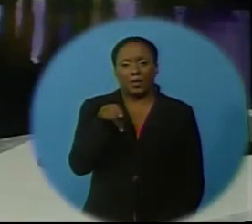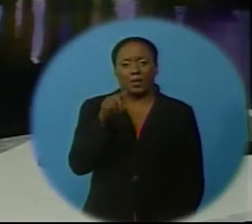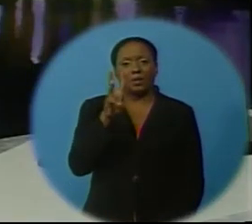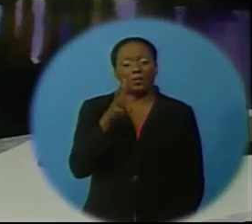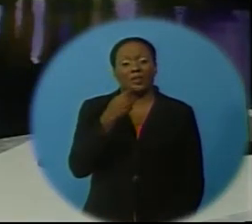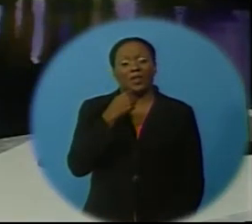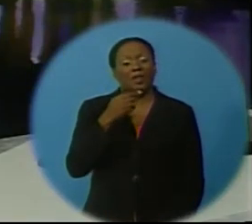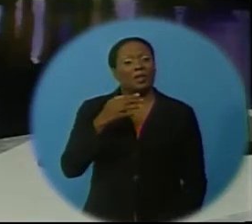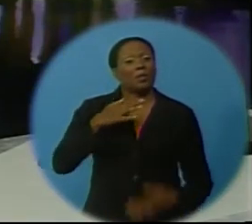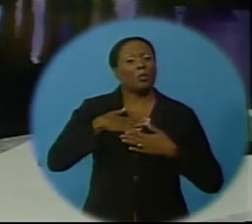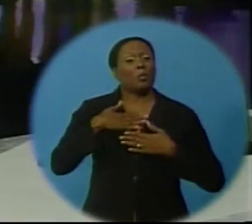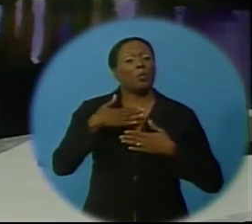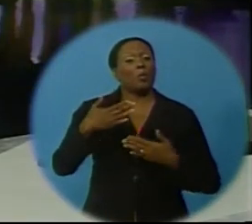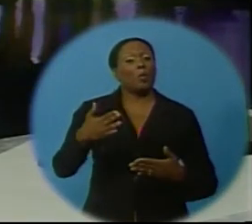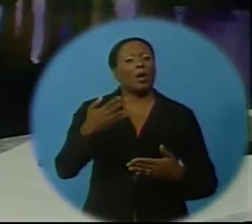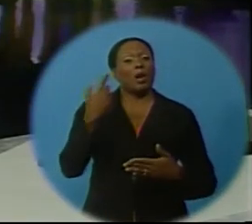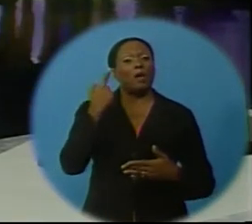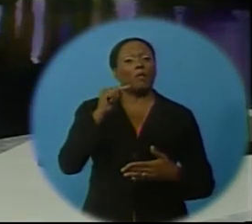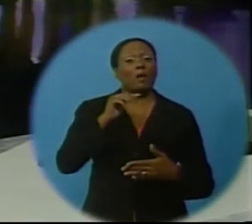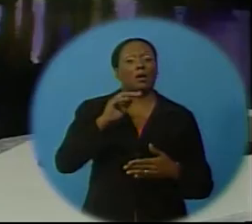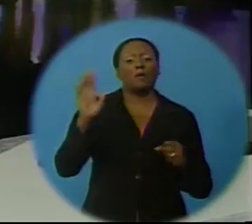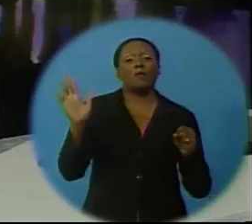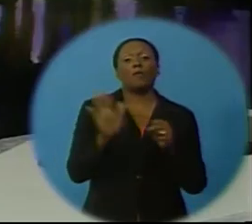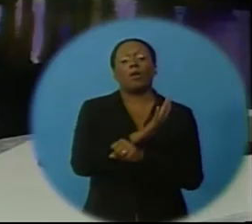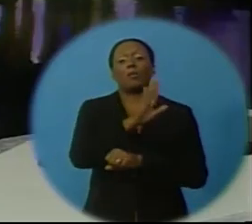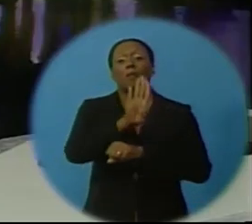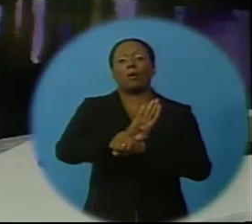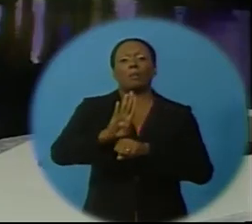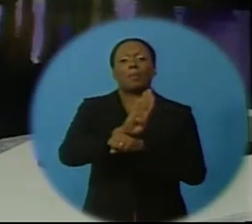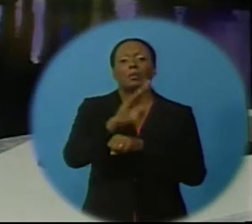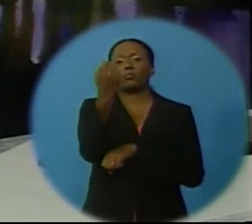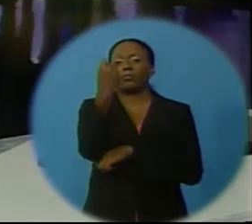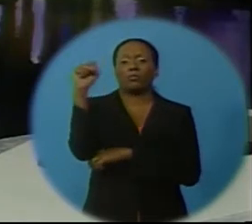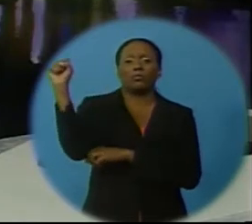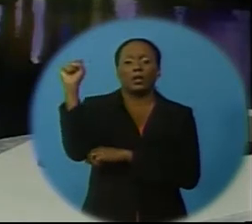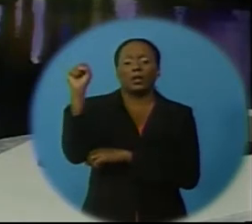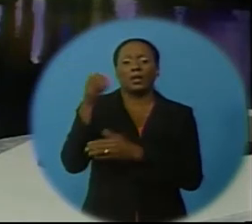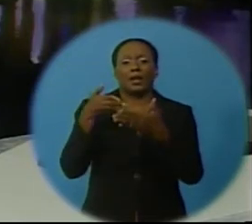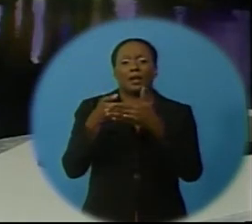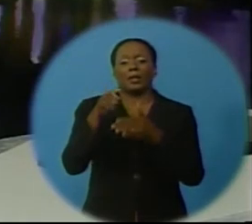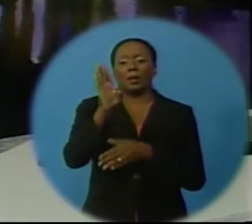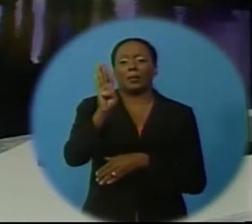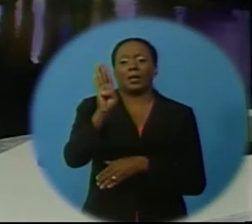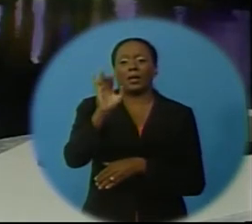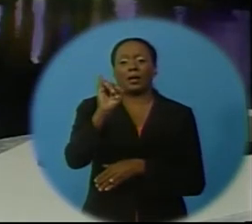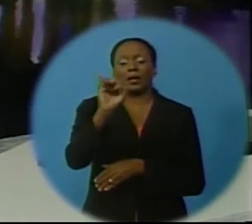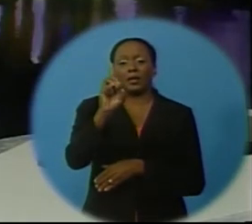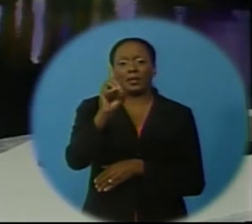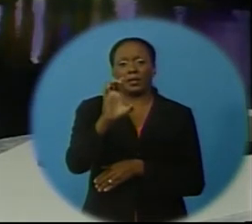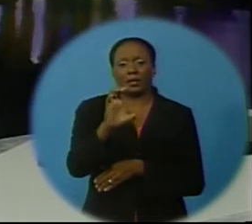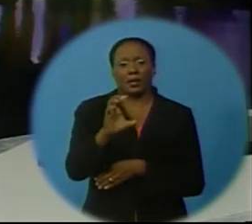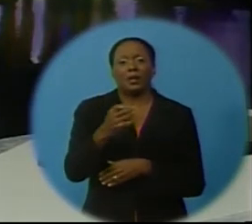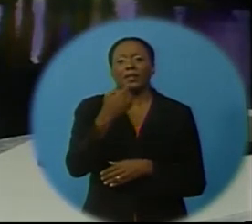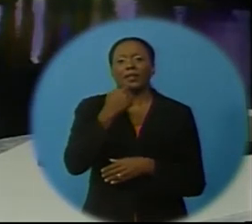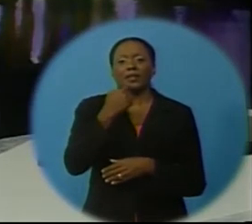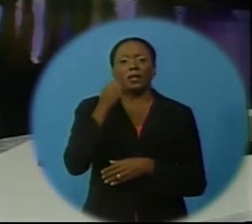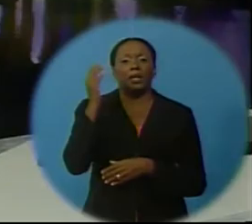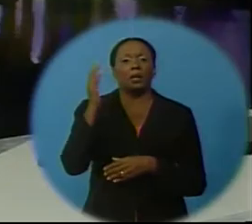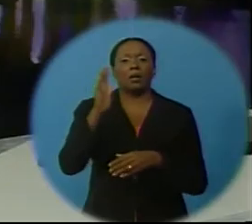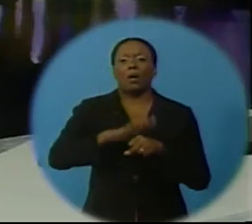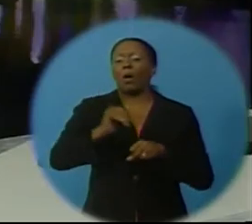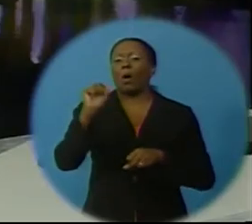to call an island-wide strike to settle its dispute with the Barbados Investment and Development Corporation. The union says it may call out